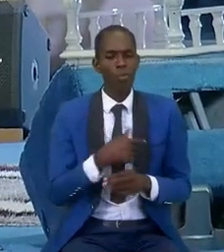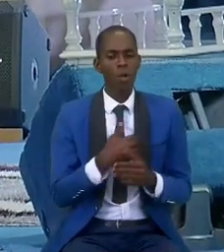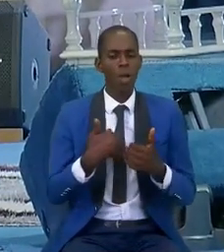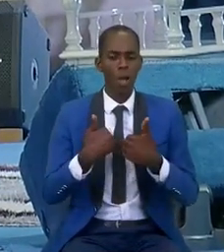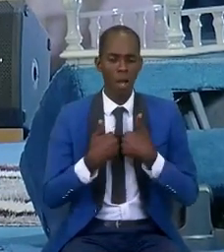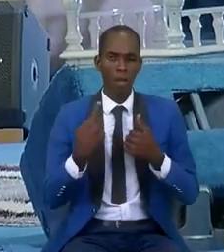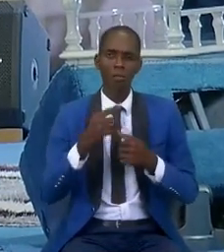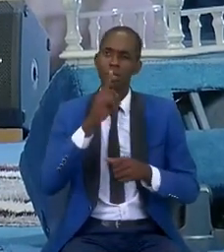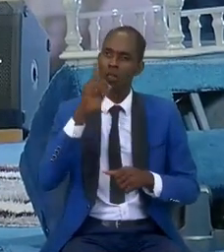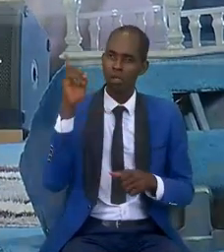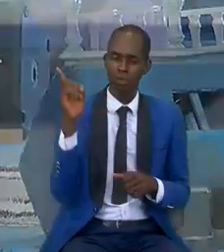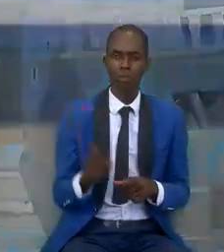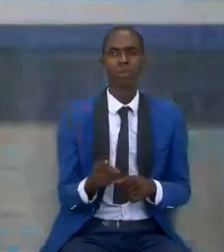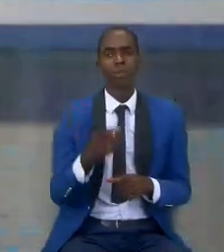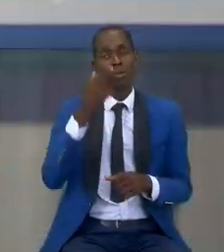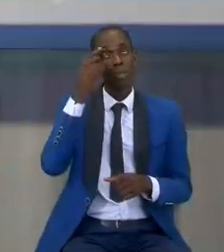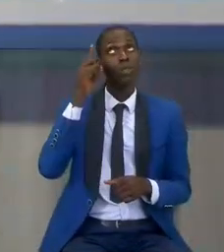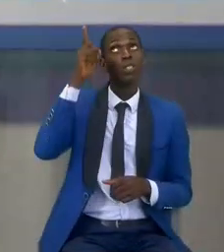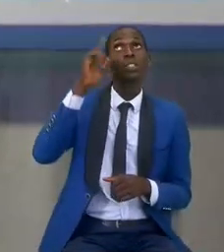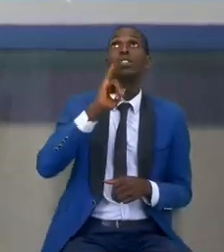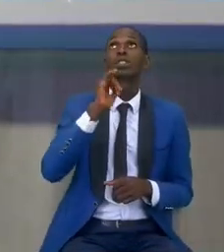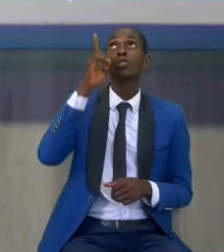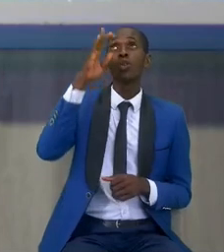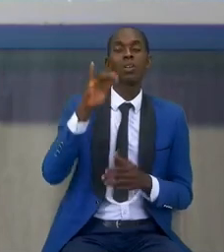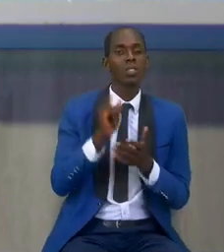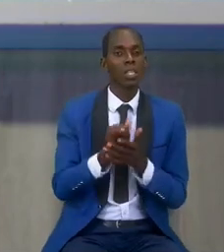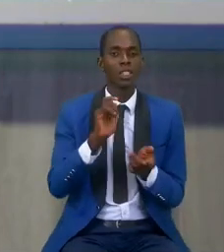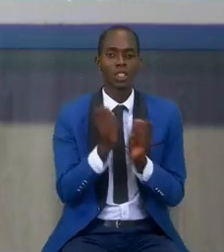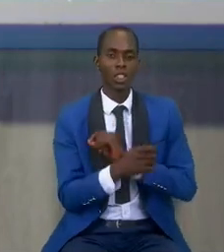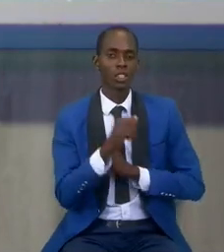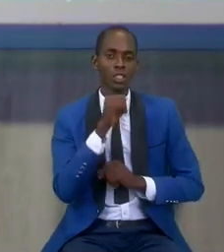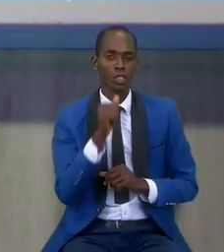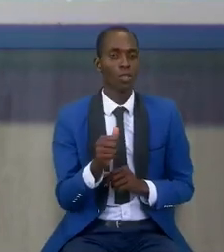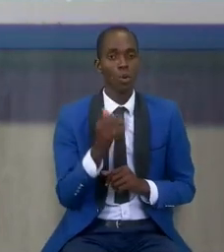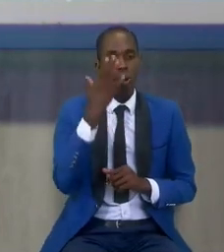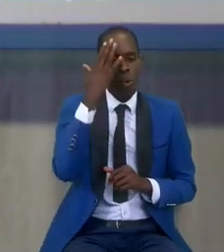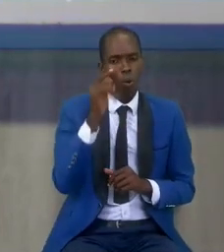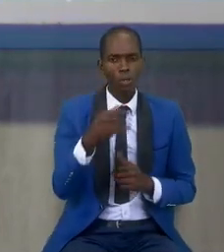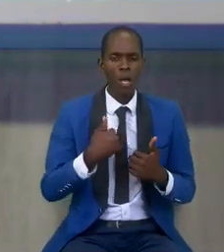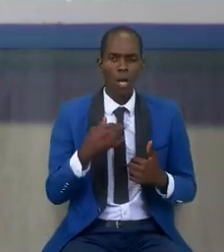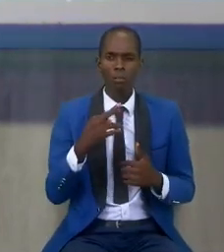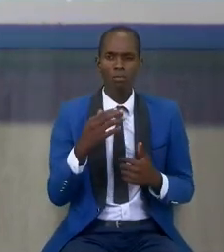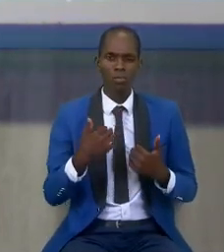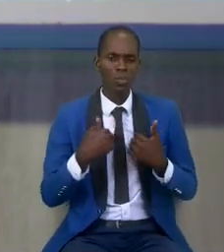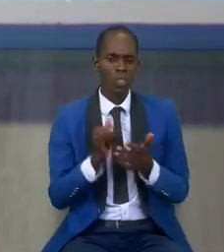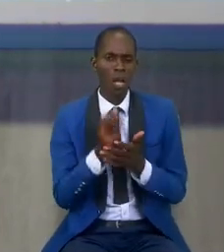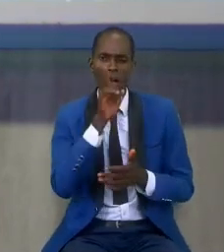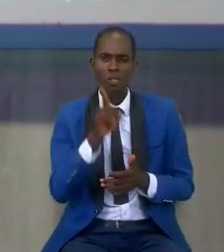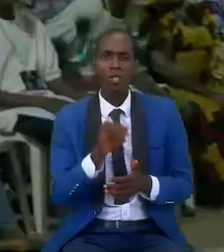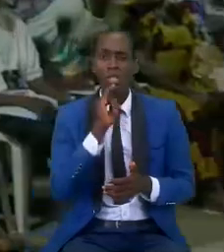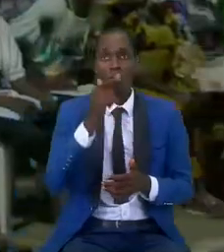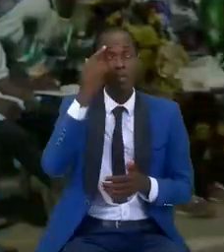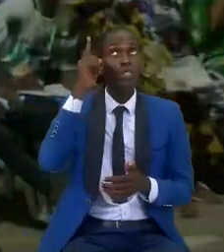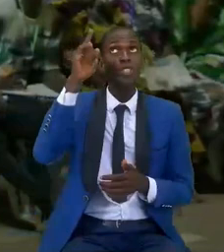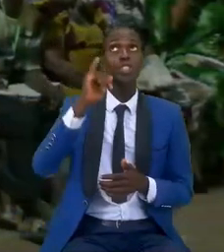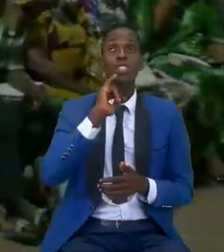show because it's the god of Salvation where they are sure because if The God Who heals that Besame said bless the Lord